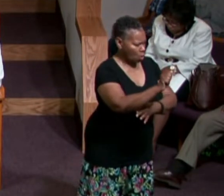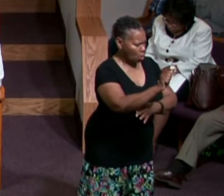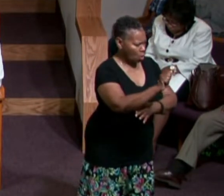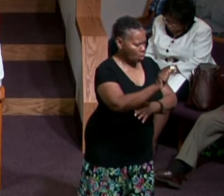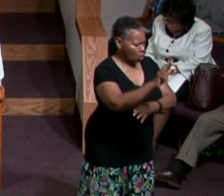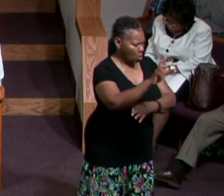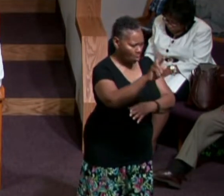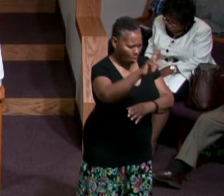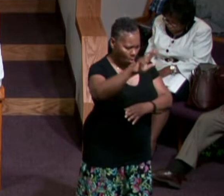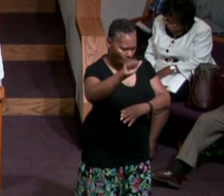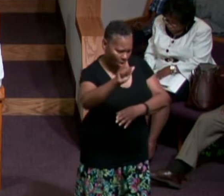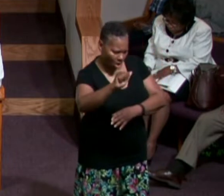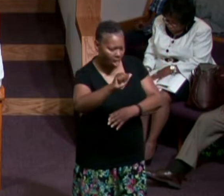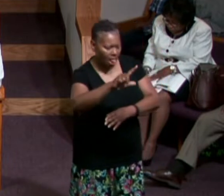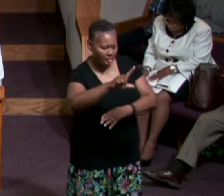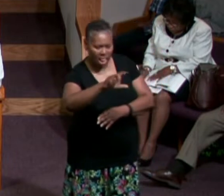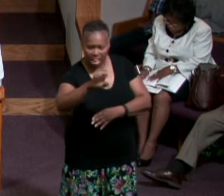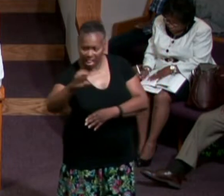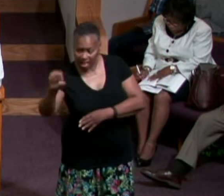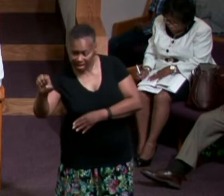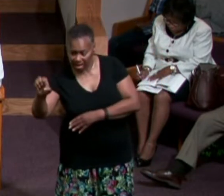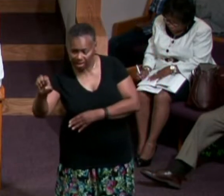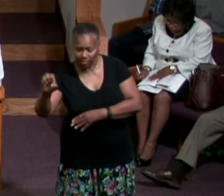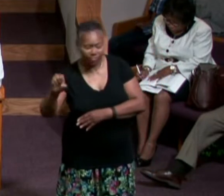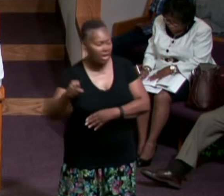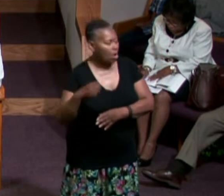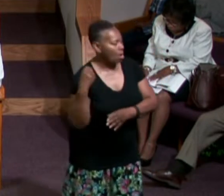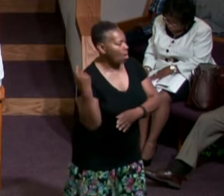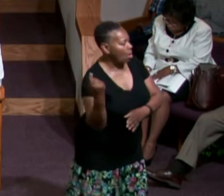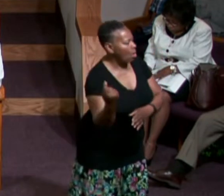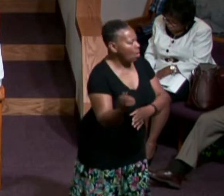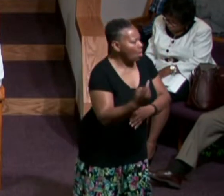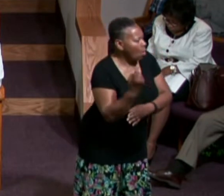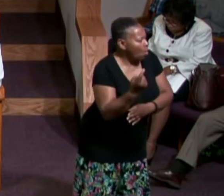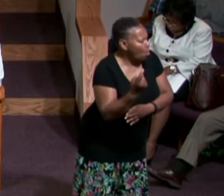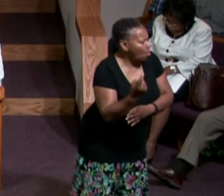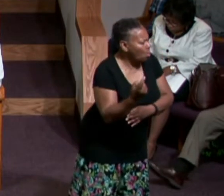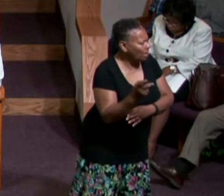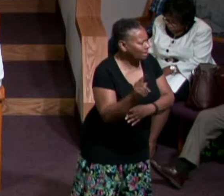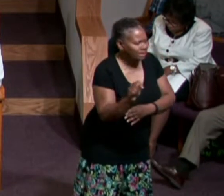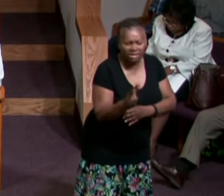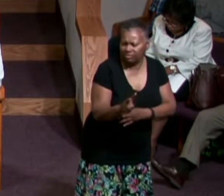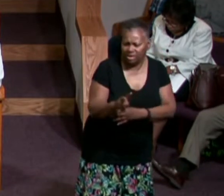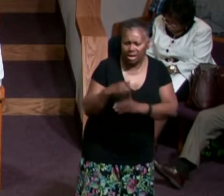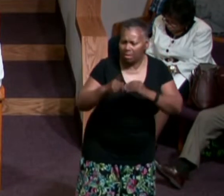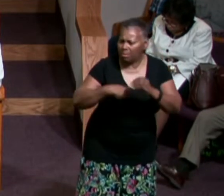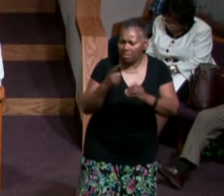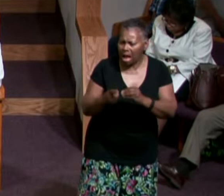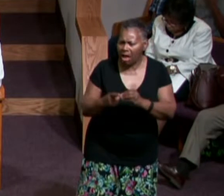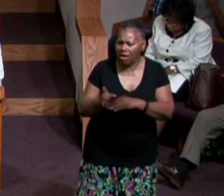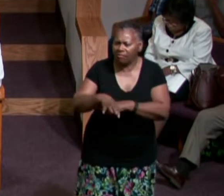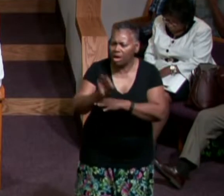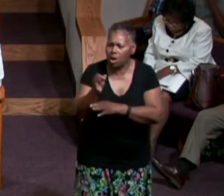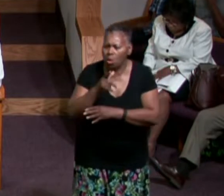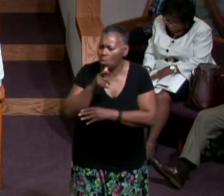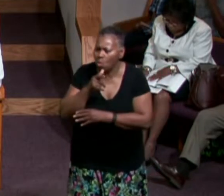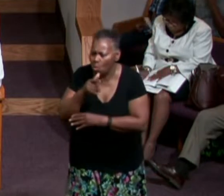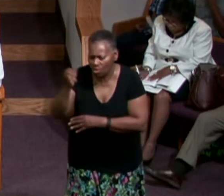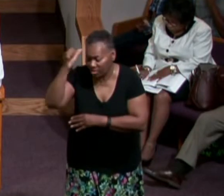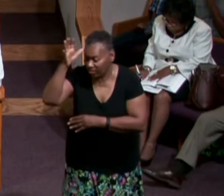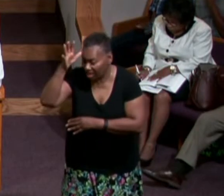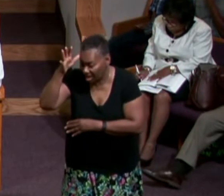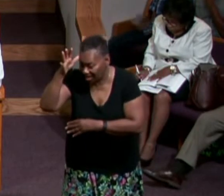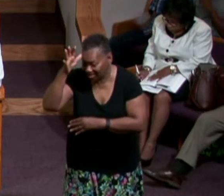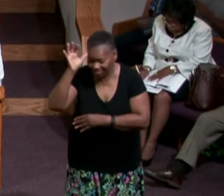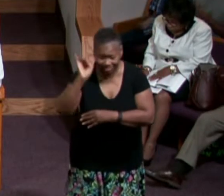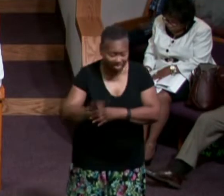dedicated to discovering if the boy or man in doubt is indeed the father. On this show, it